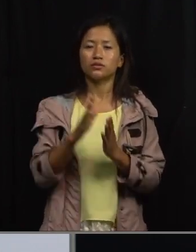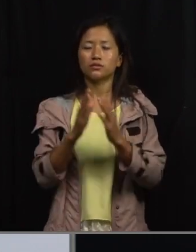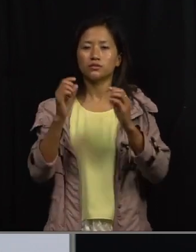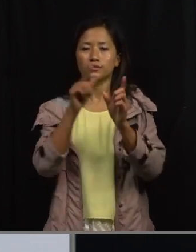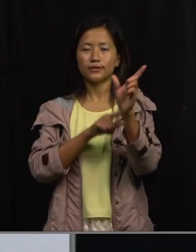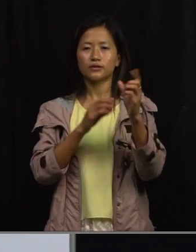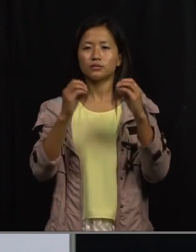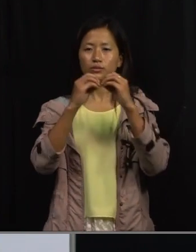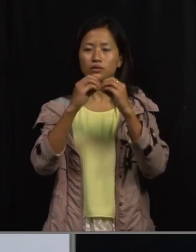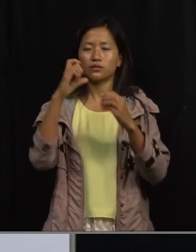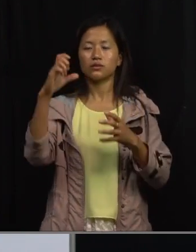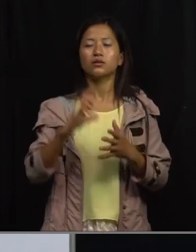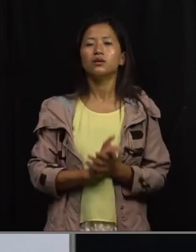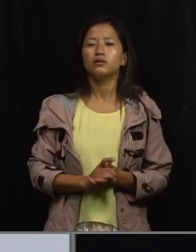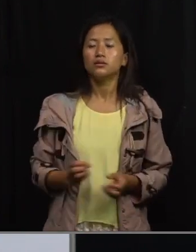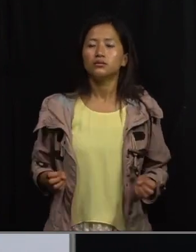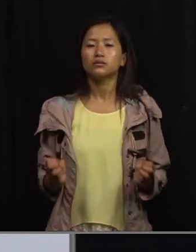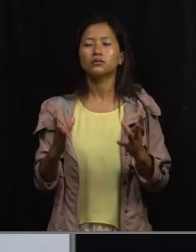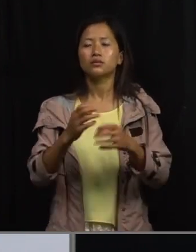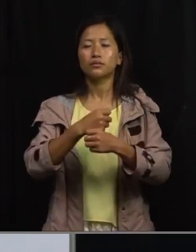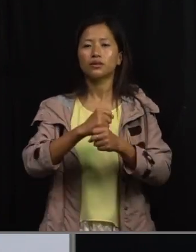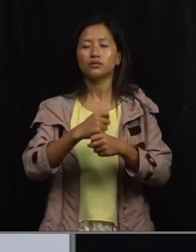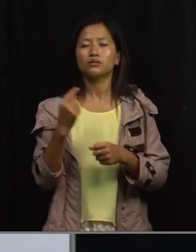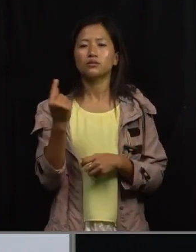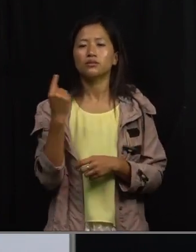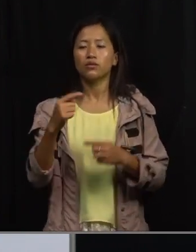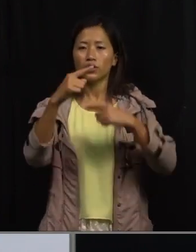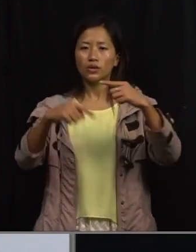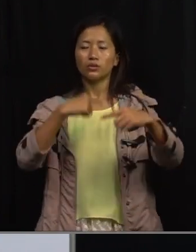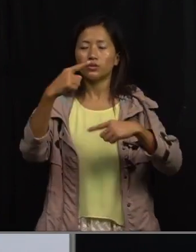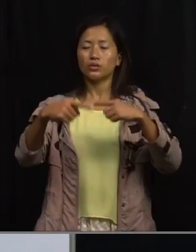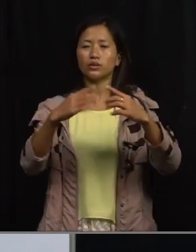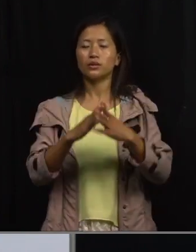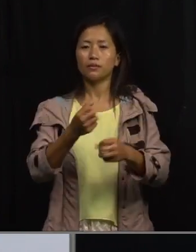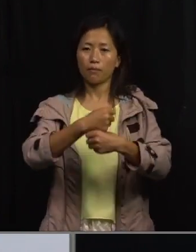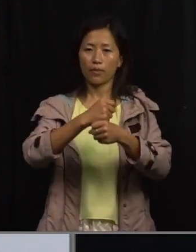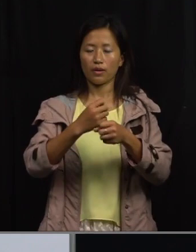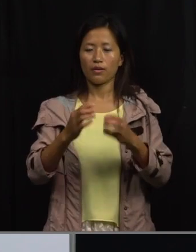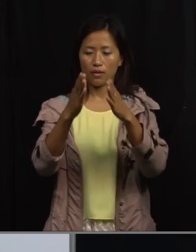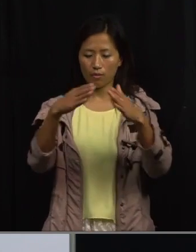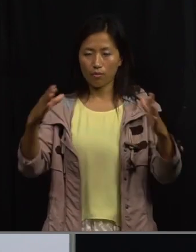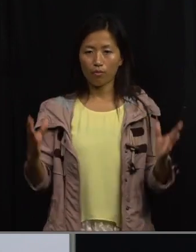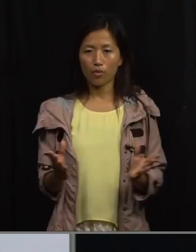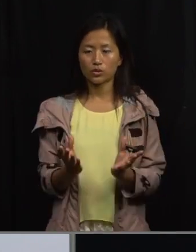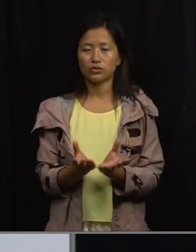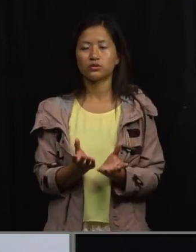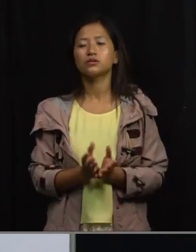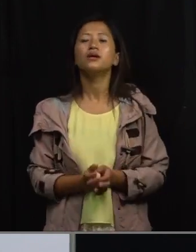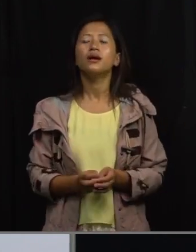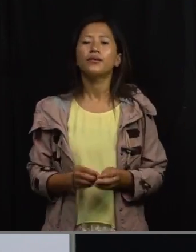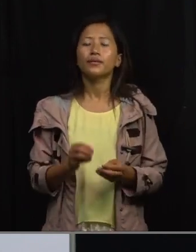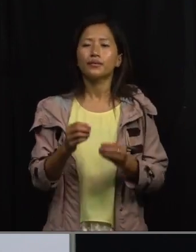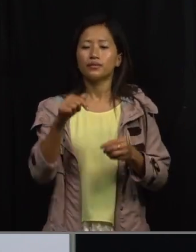BC, they started to make use of wheel-made pottery. And these pots, okay,